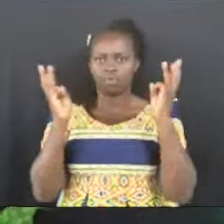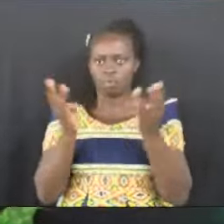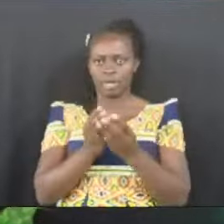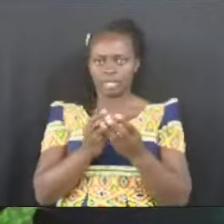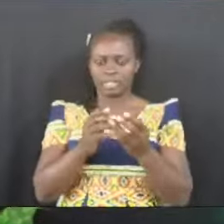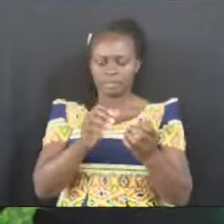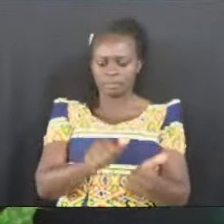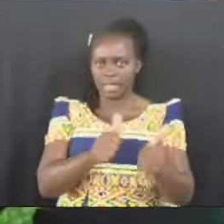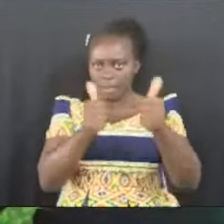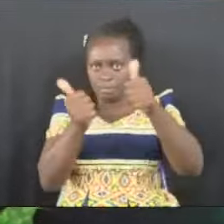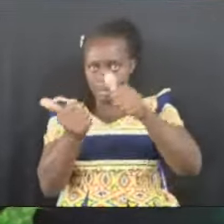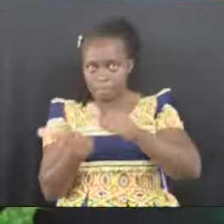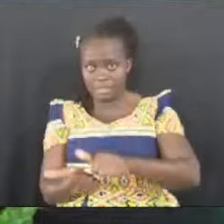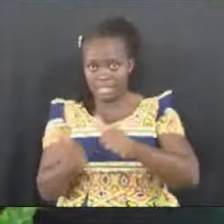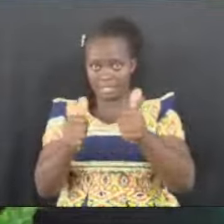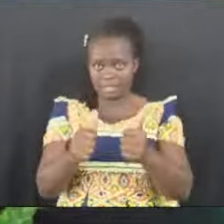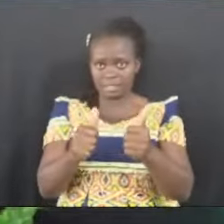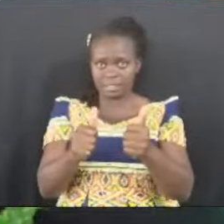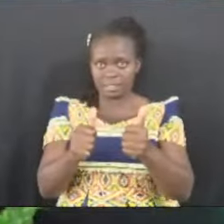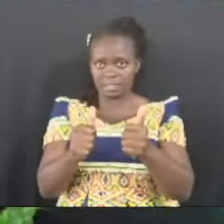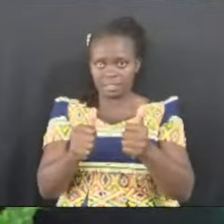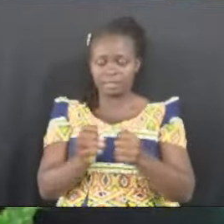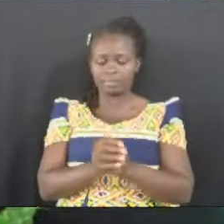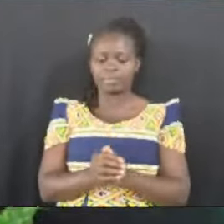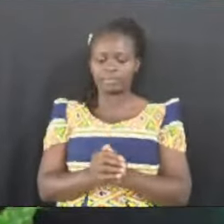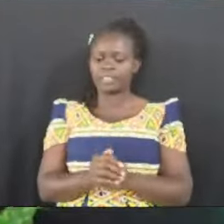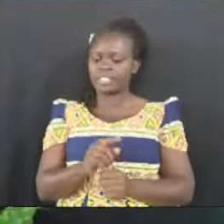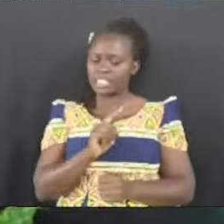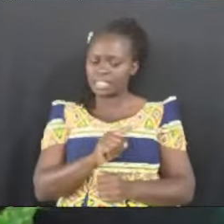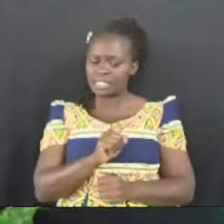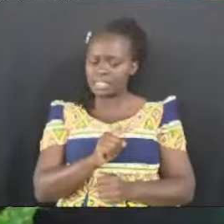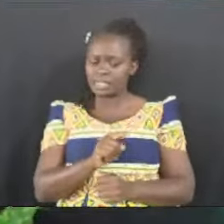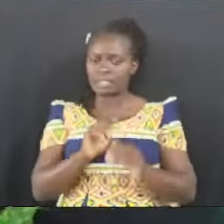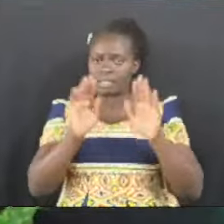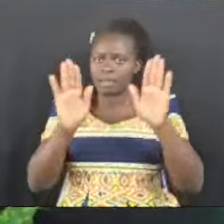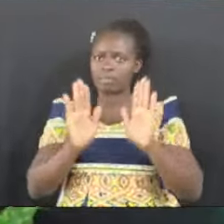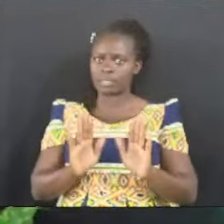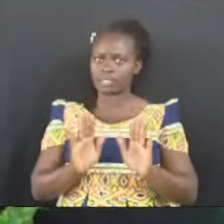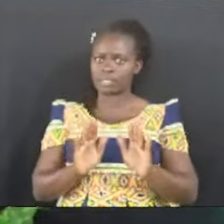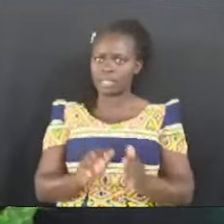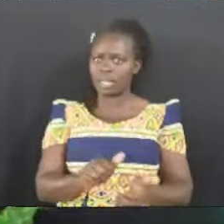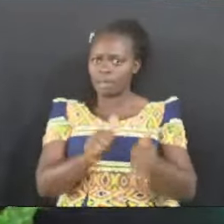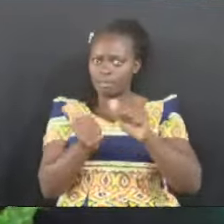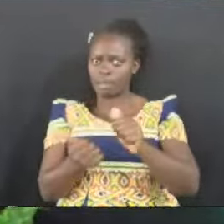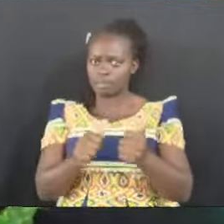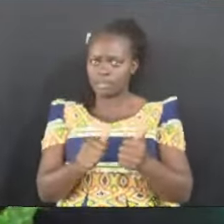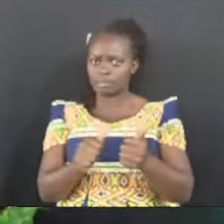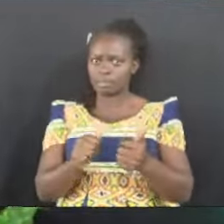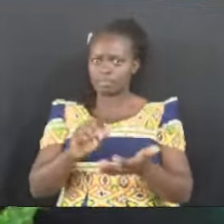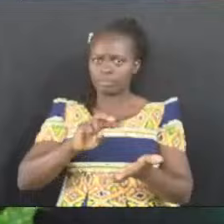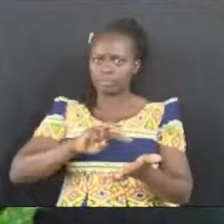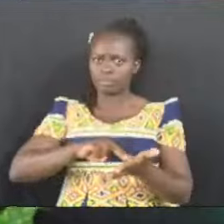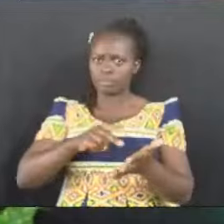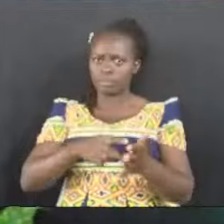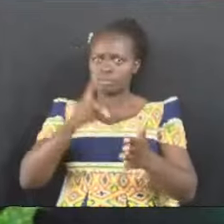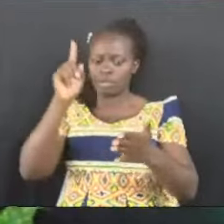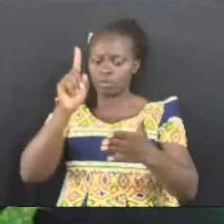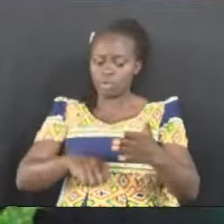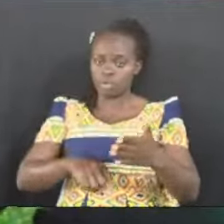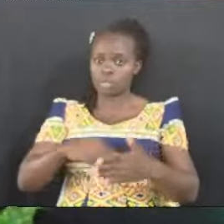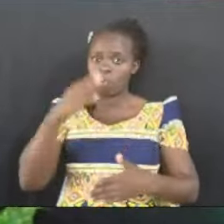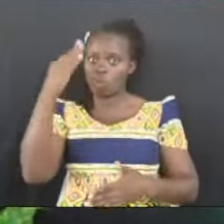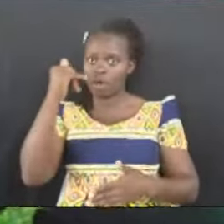Baptizing them. Now, this is very important. Baptize. What does it mean and why do we